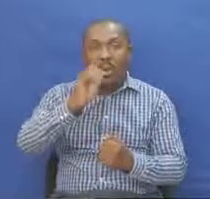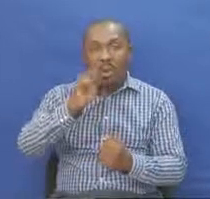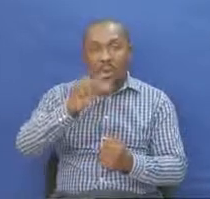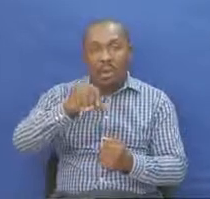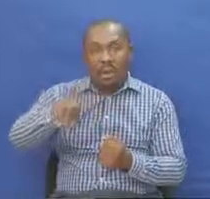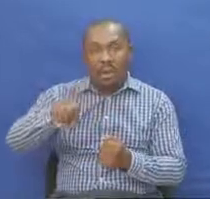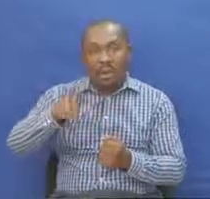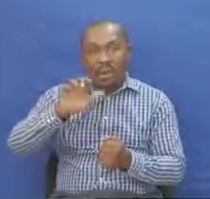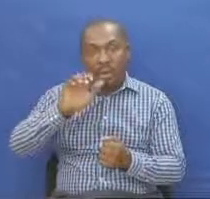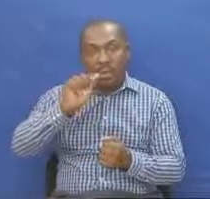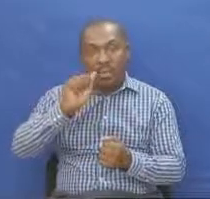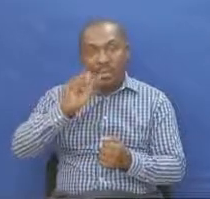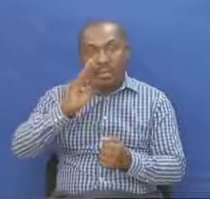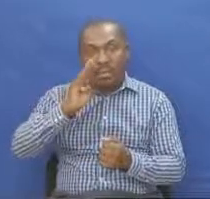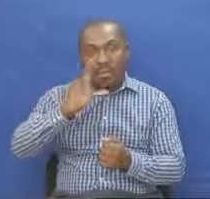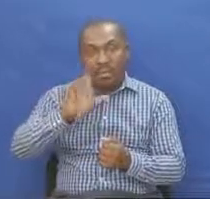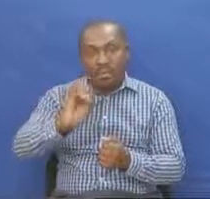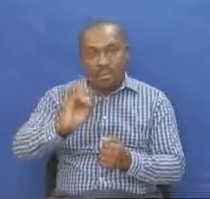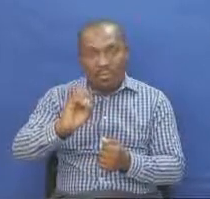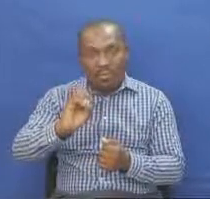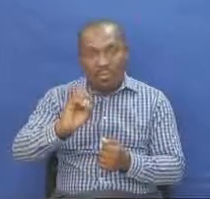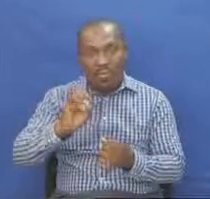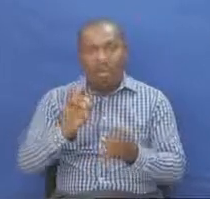of reproducing.